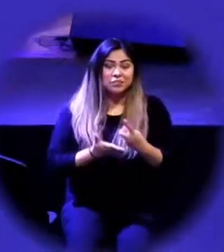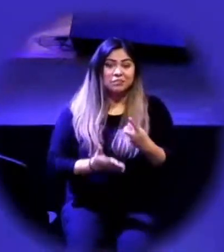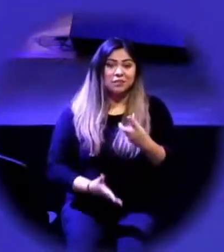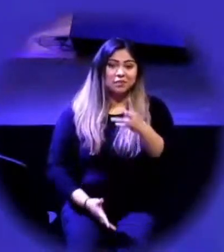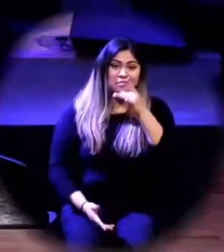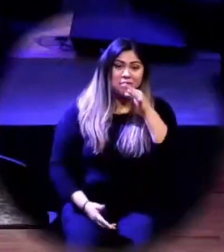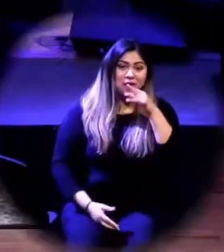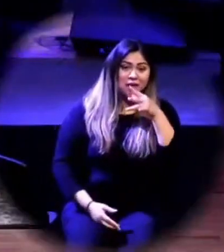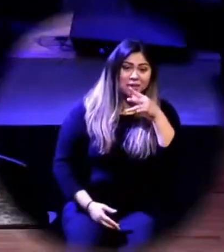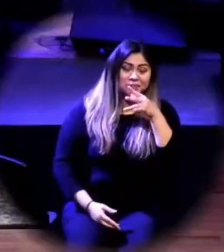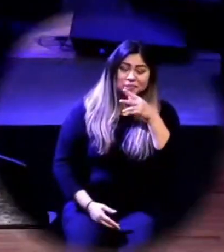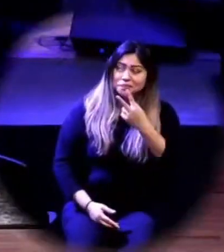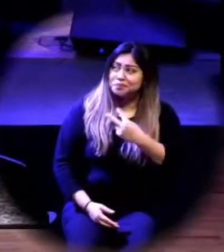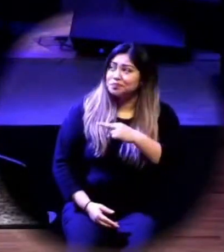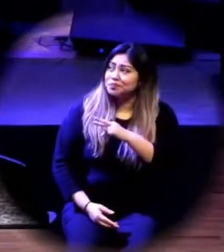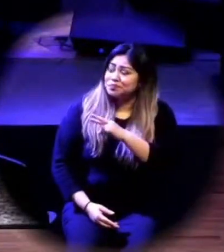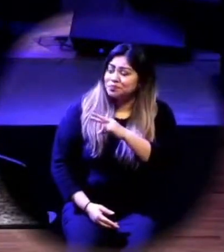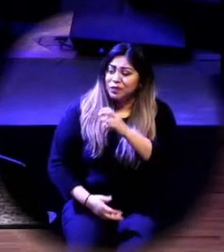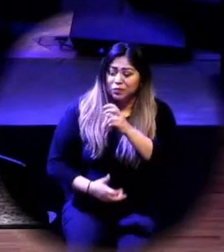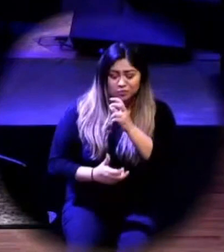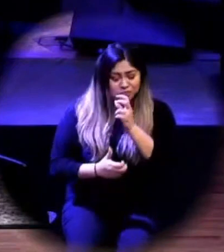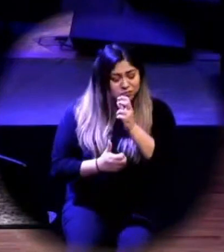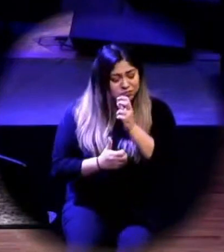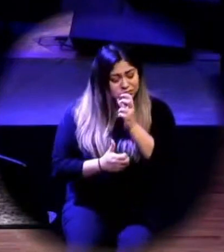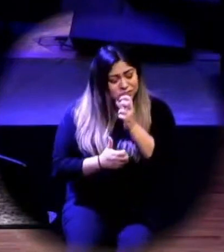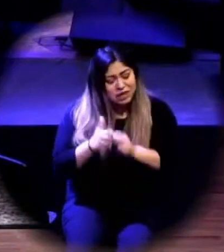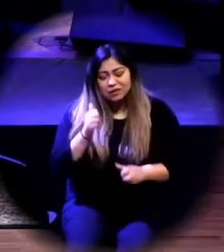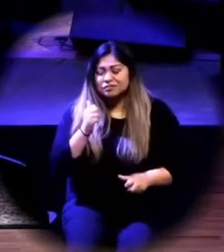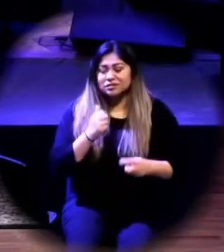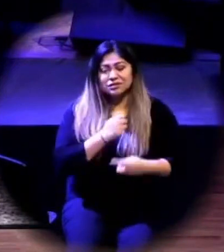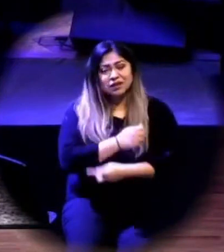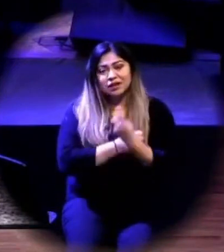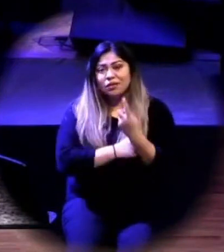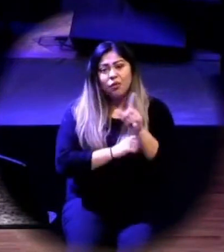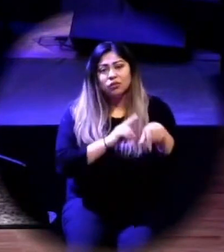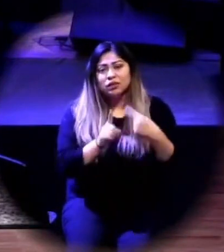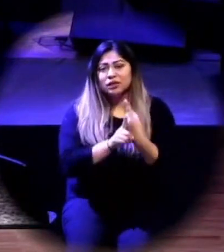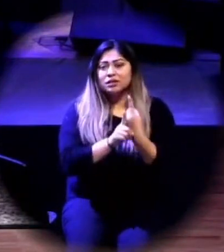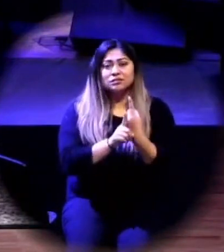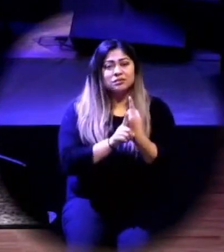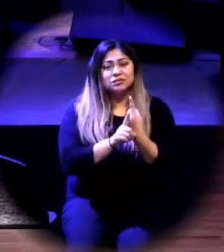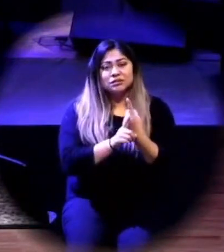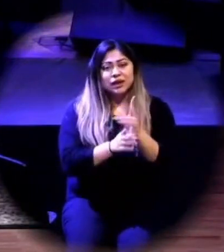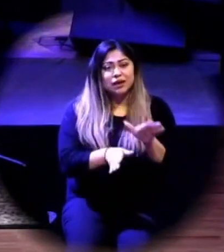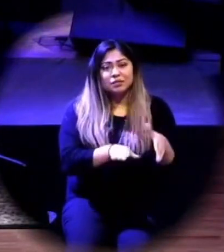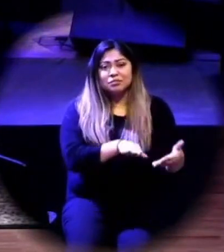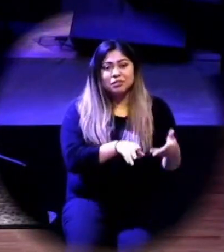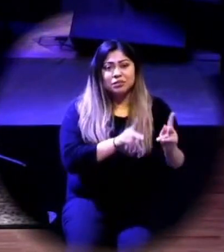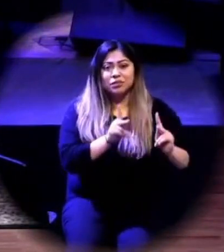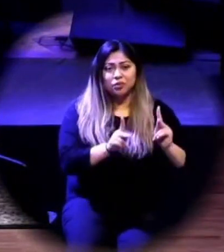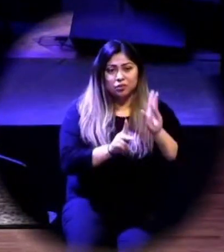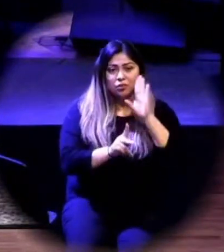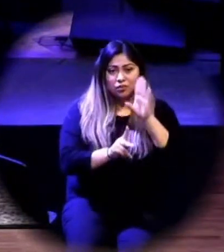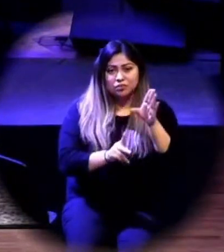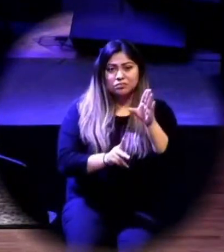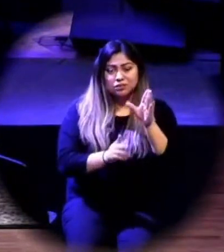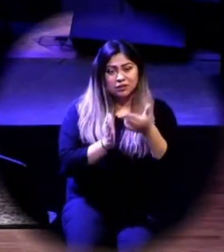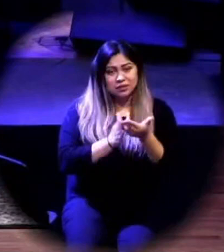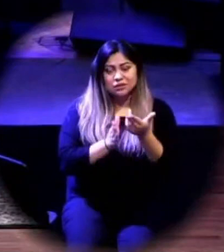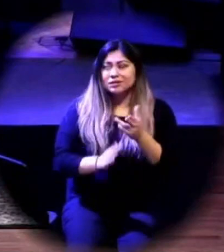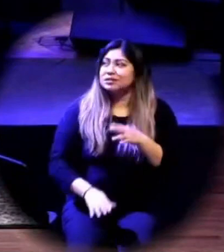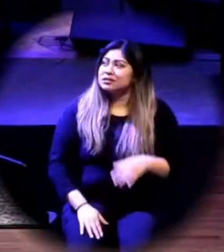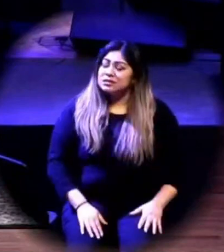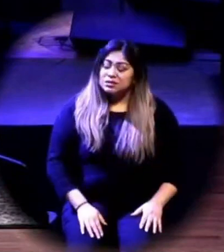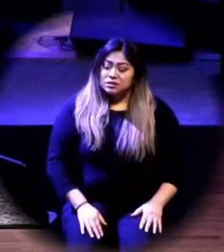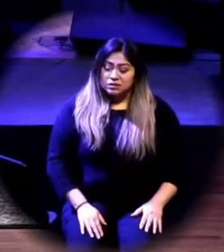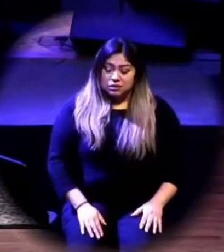during a particularly difficult day and said with the honesty that only the dying can sometimes have, "Dying is